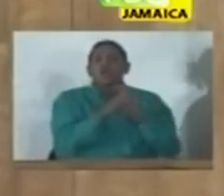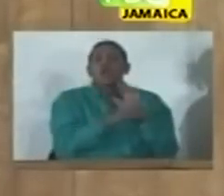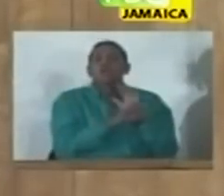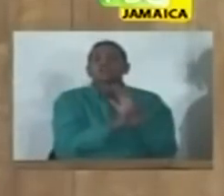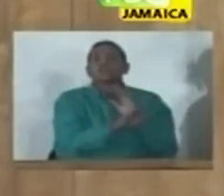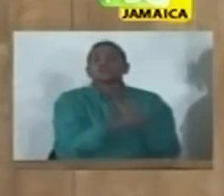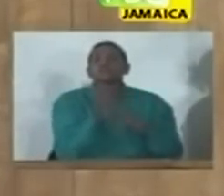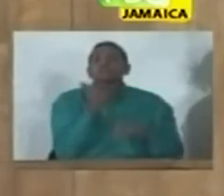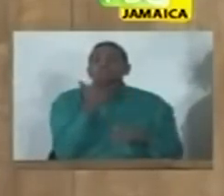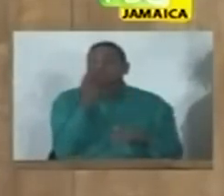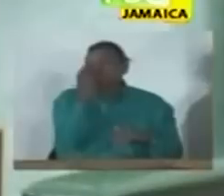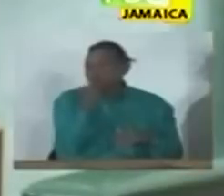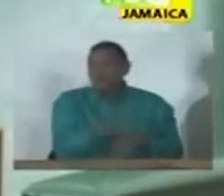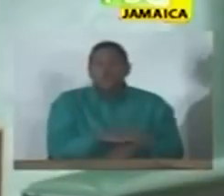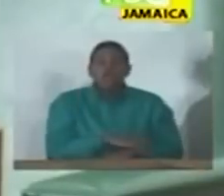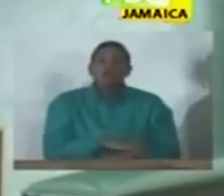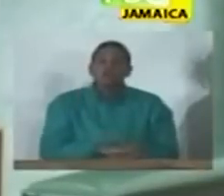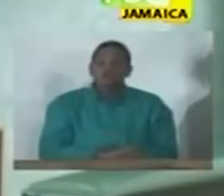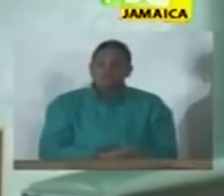says.